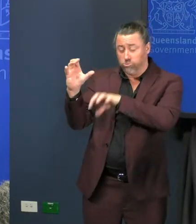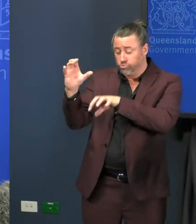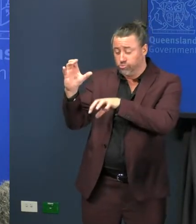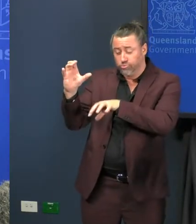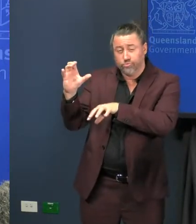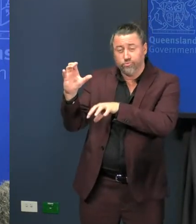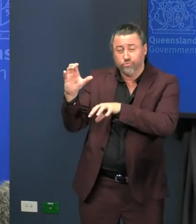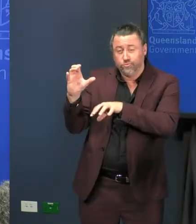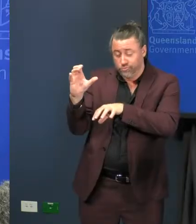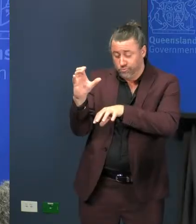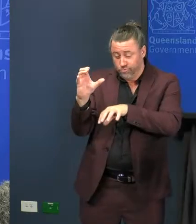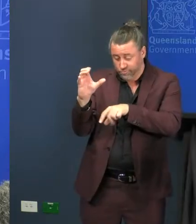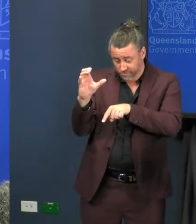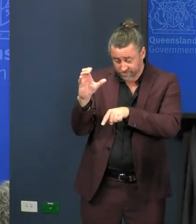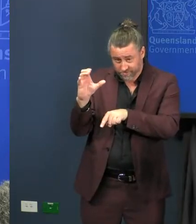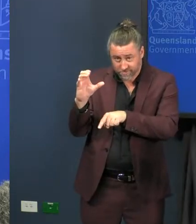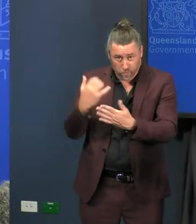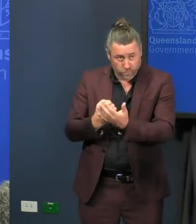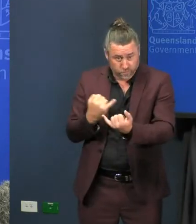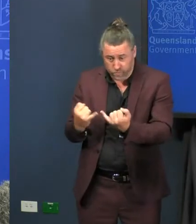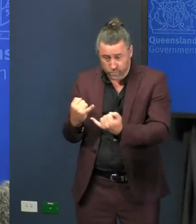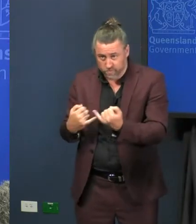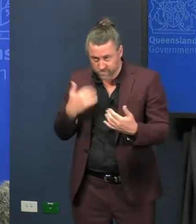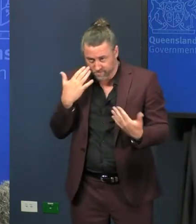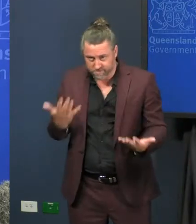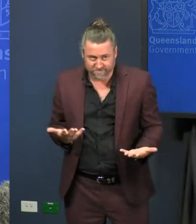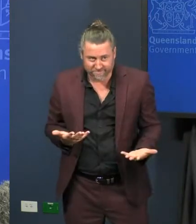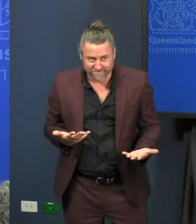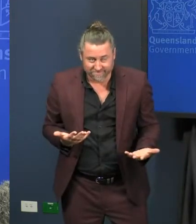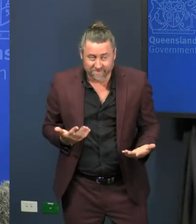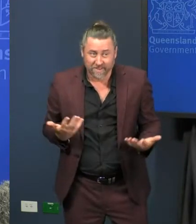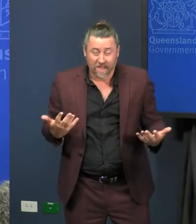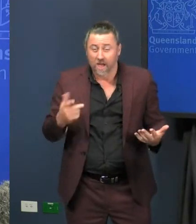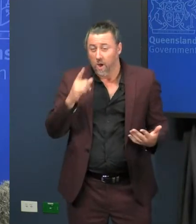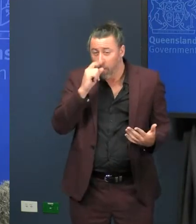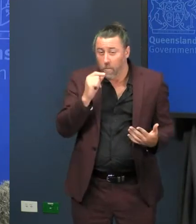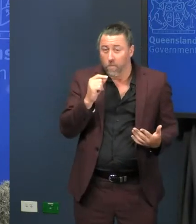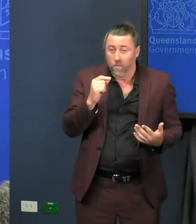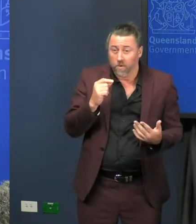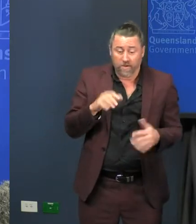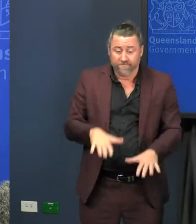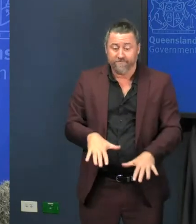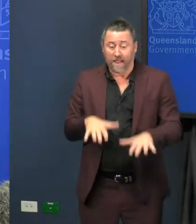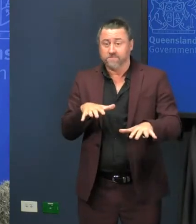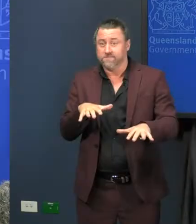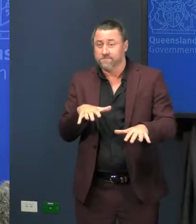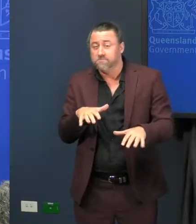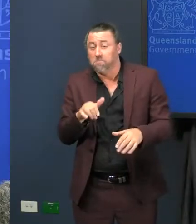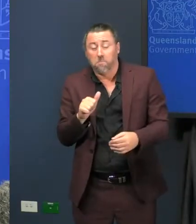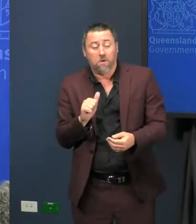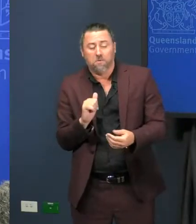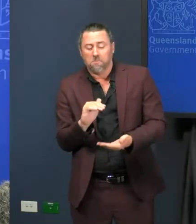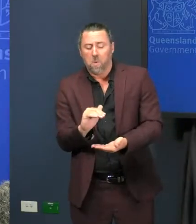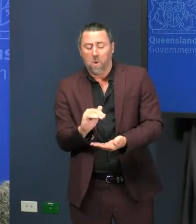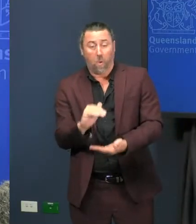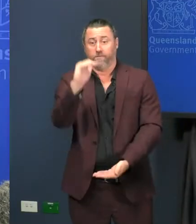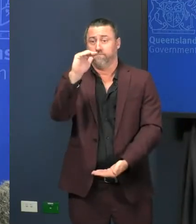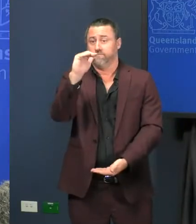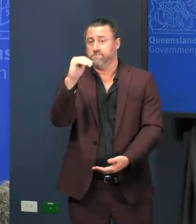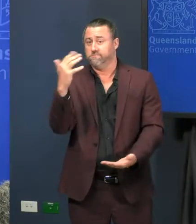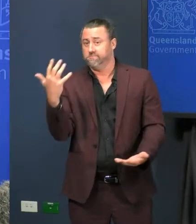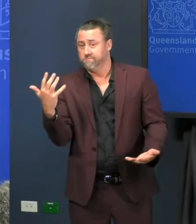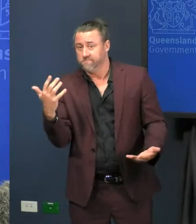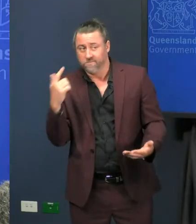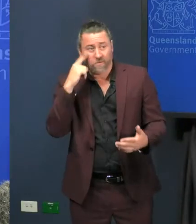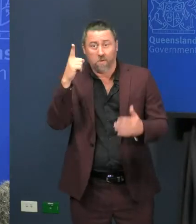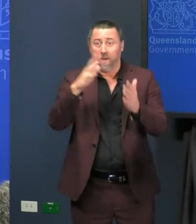catchments. Regardless, there is the possibility of minor to major flooding over those catchments I mentioned, over